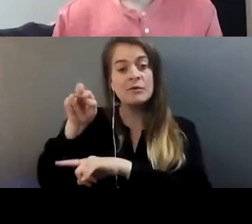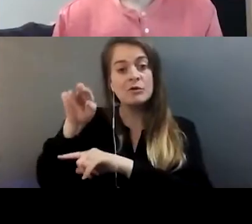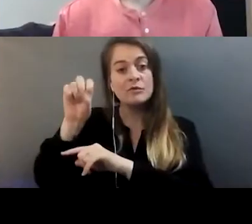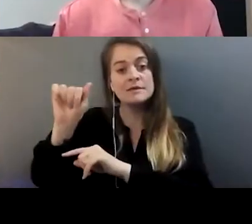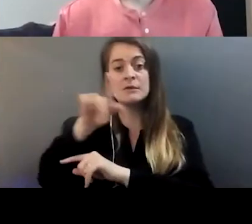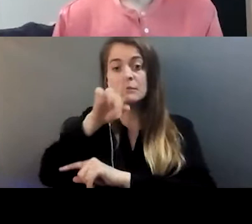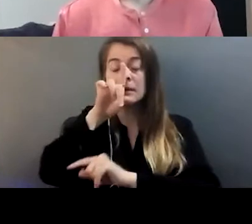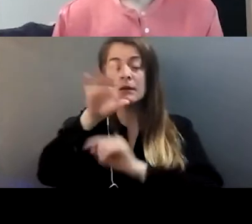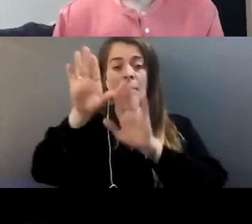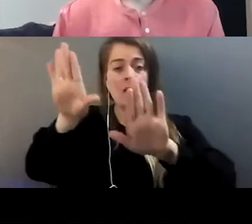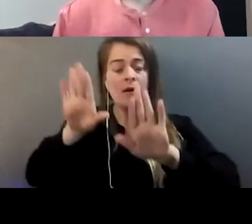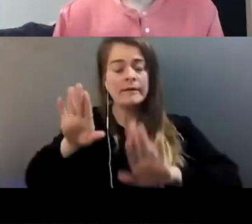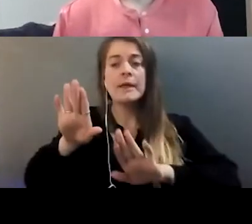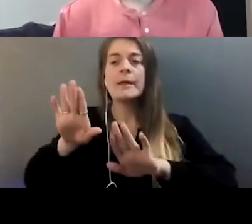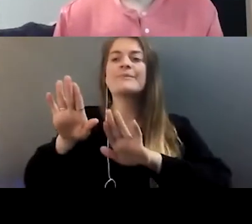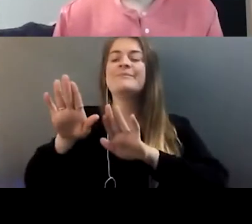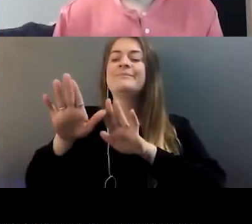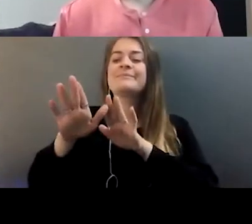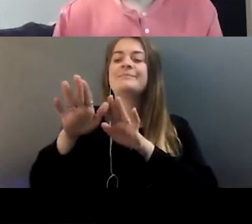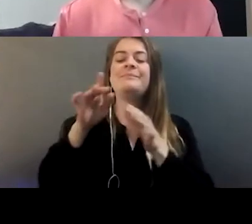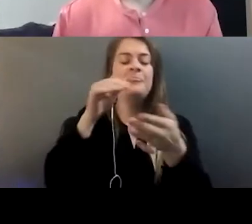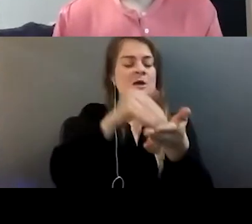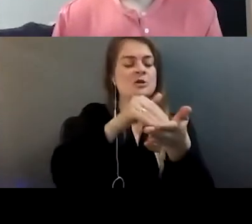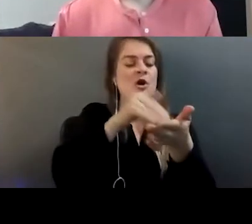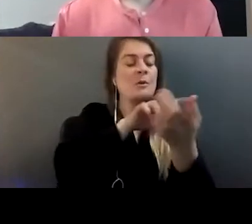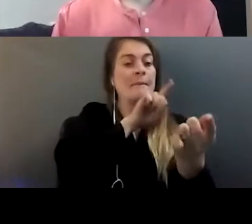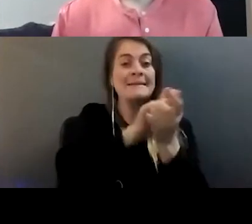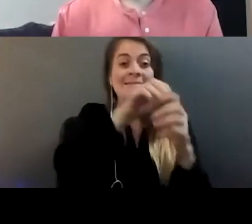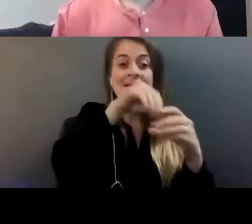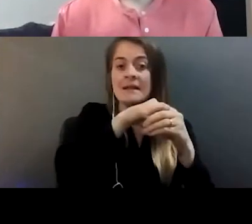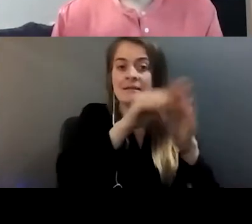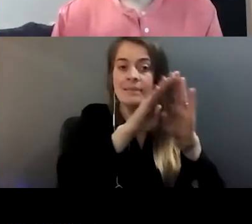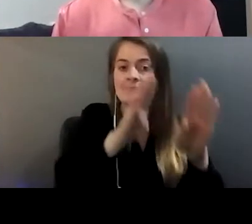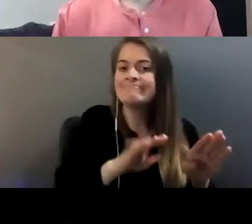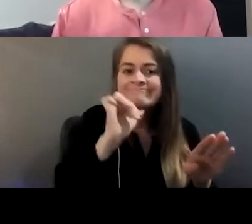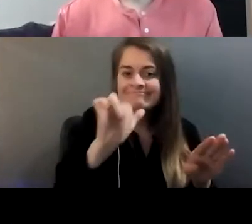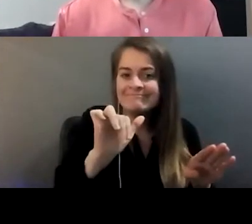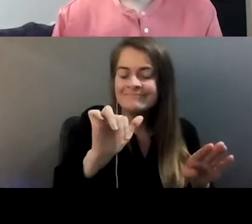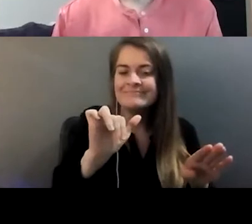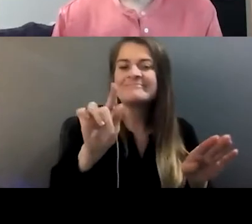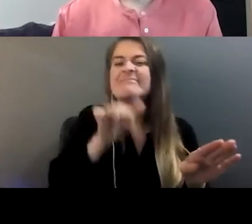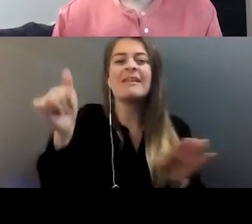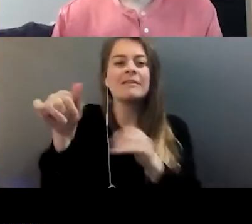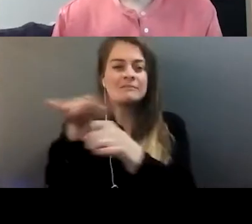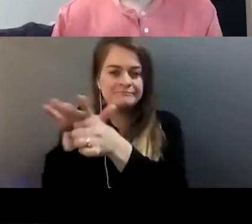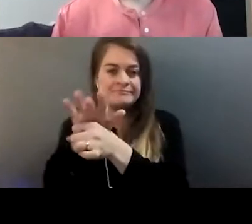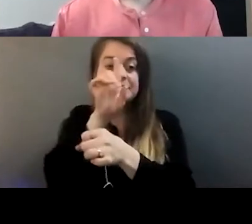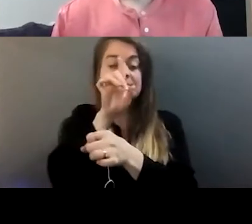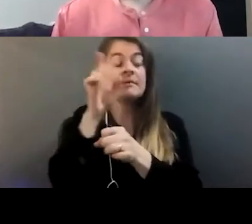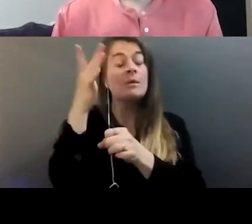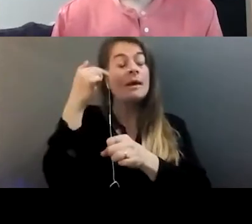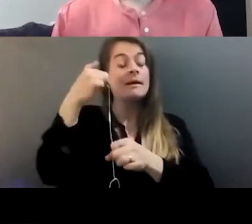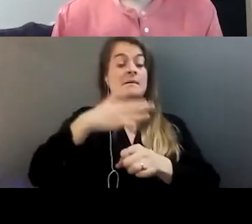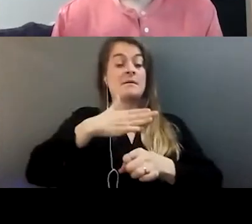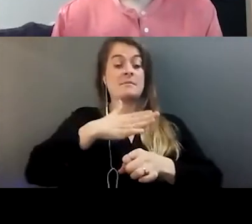about meeting the doctor offsite, because at the moment we have one doctor that is